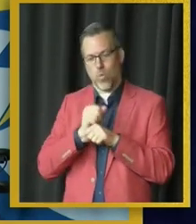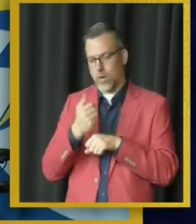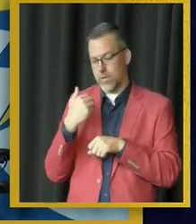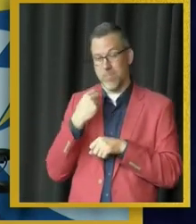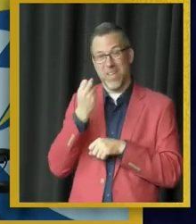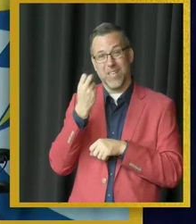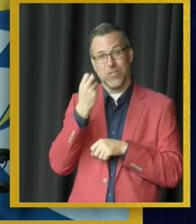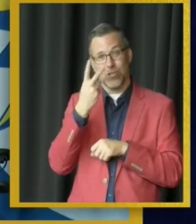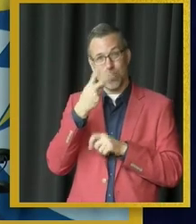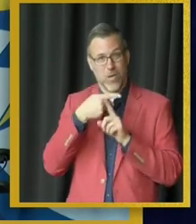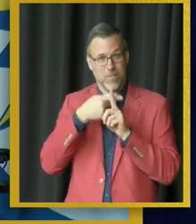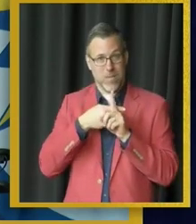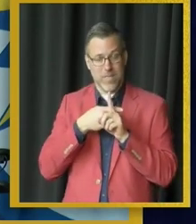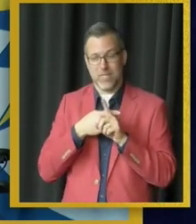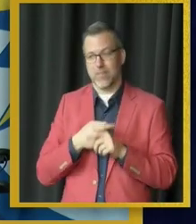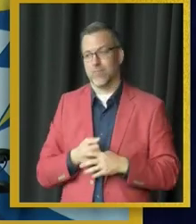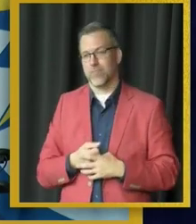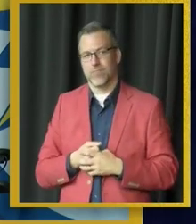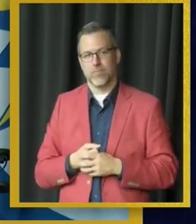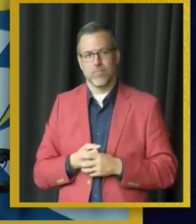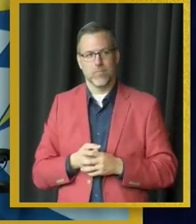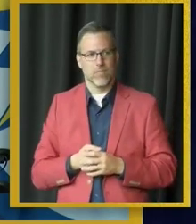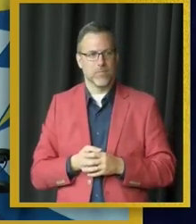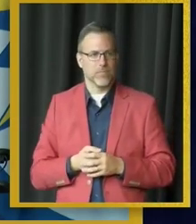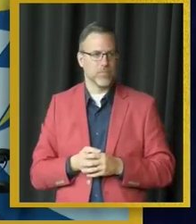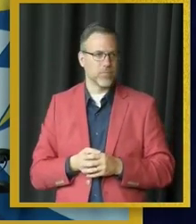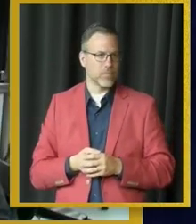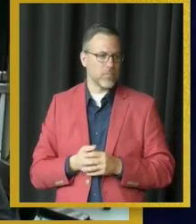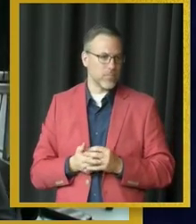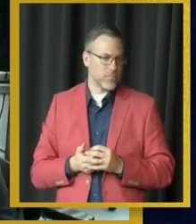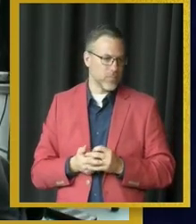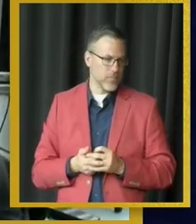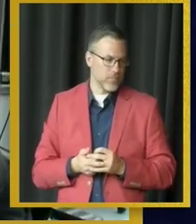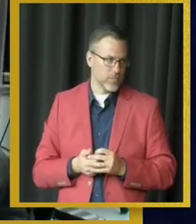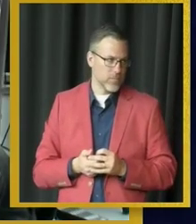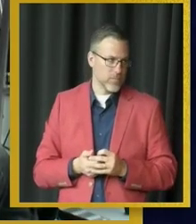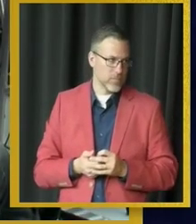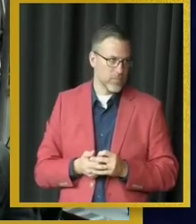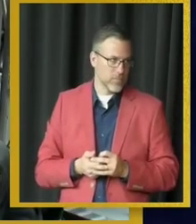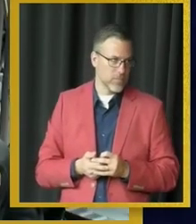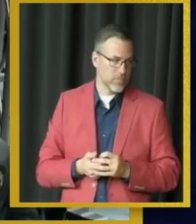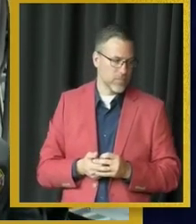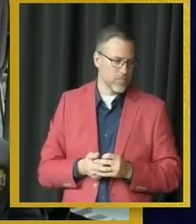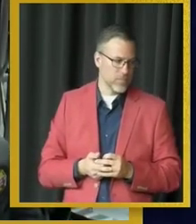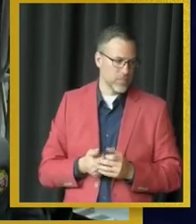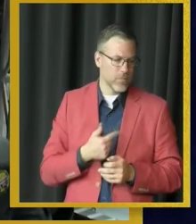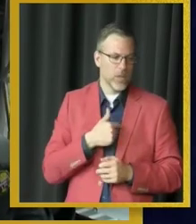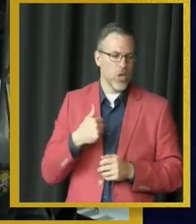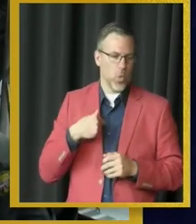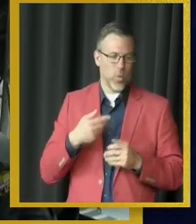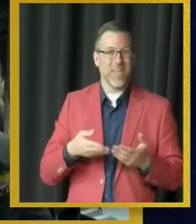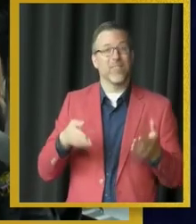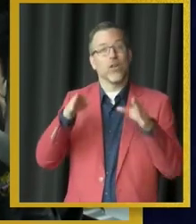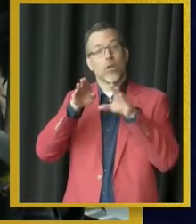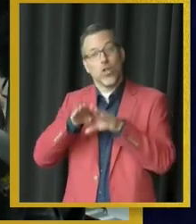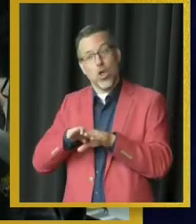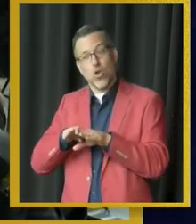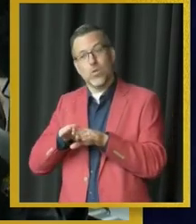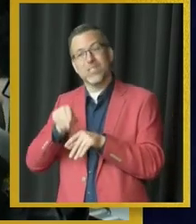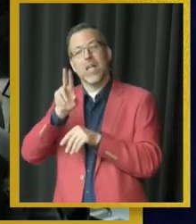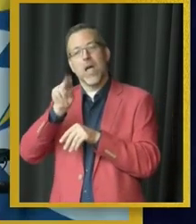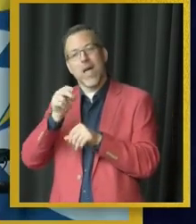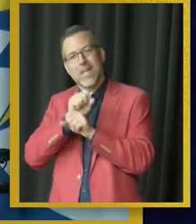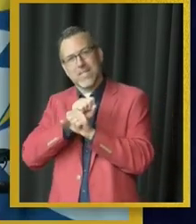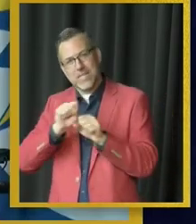That's incredible, and thank you. And we've been able to close unsafe homeless encampments at